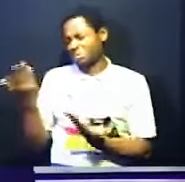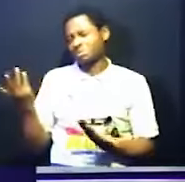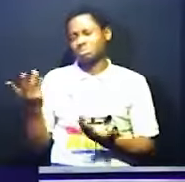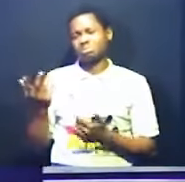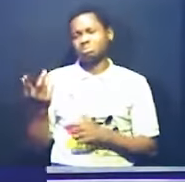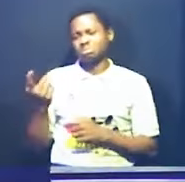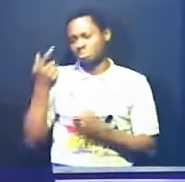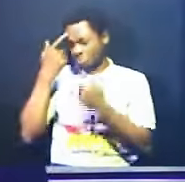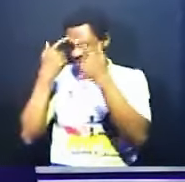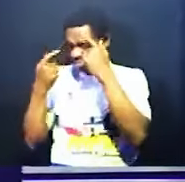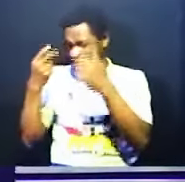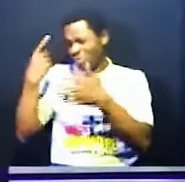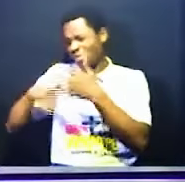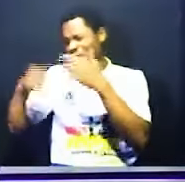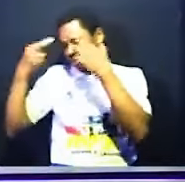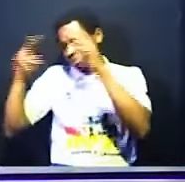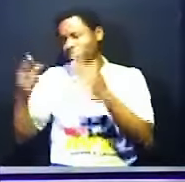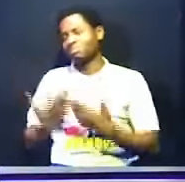wentumi anware krabi yo.